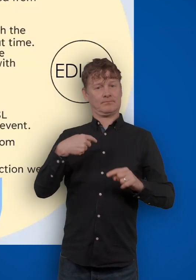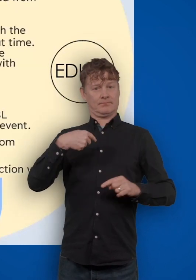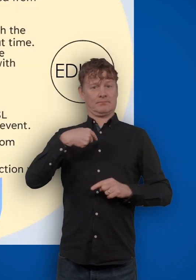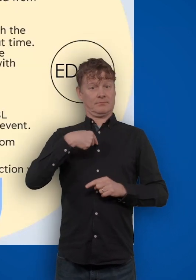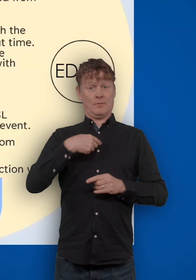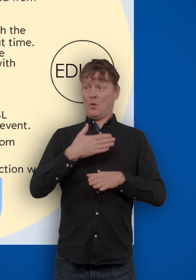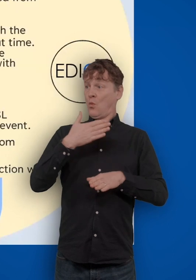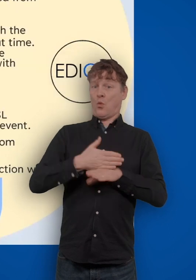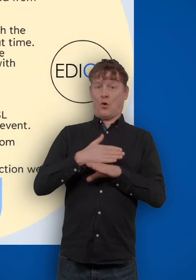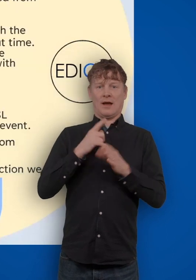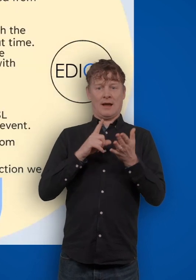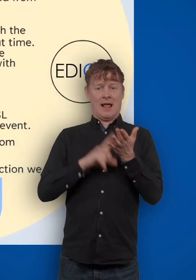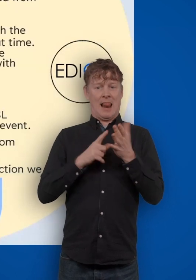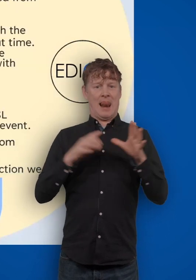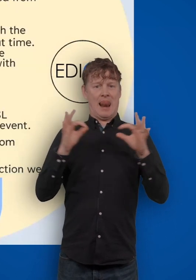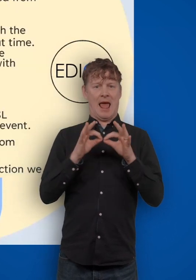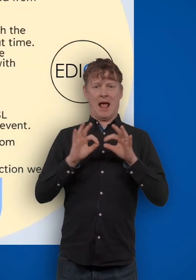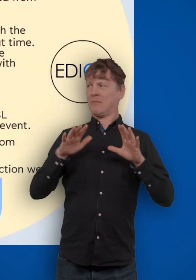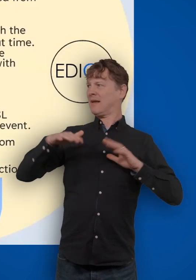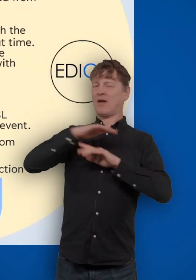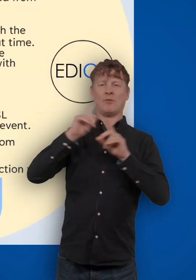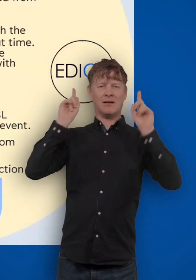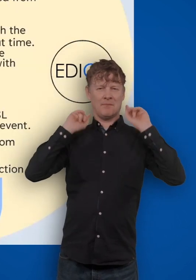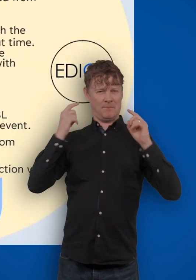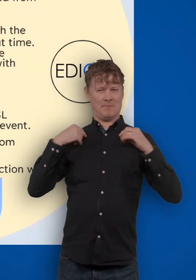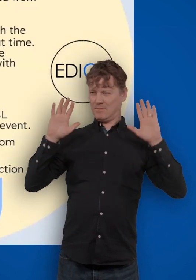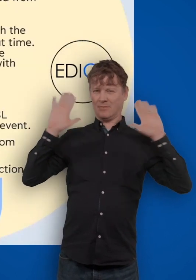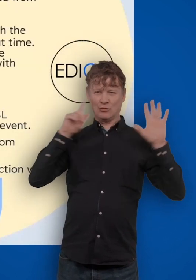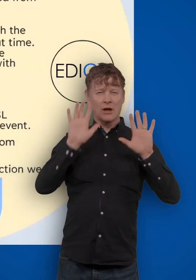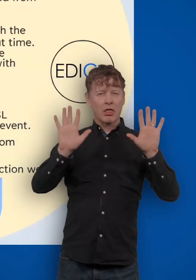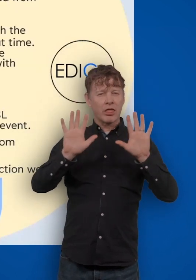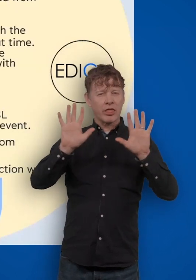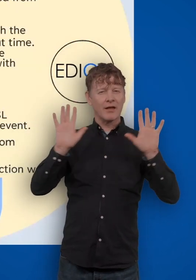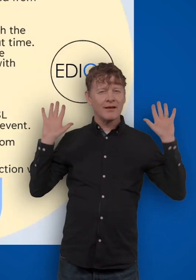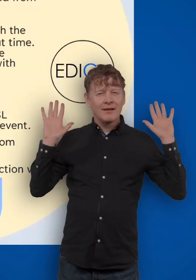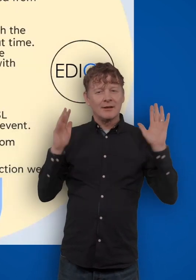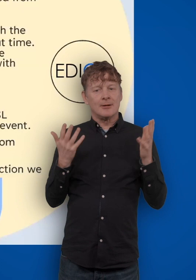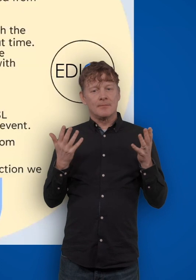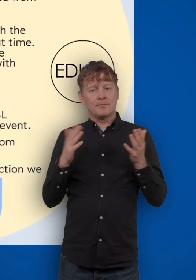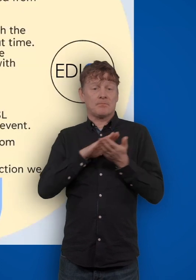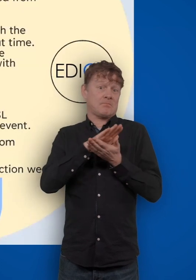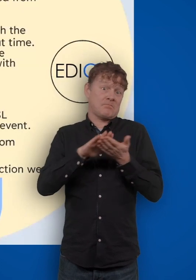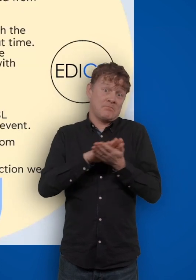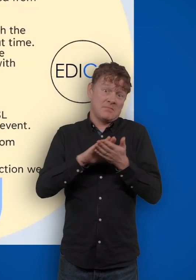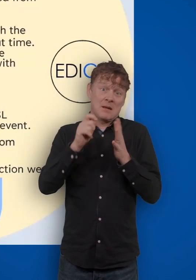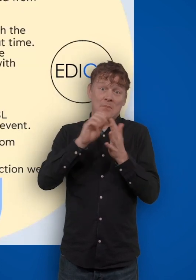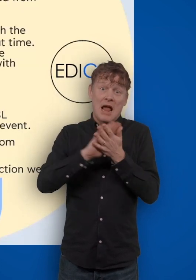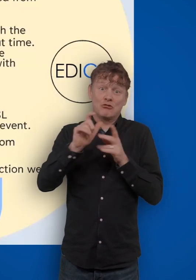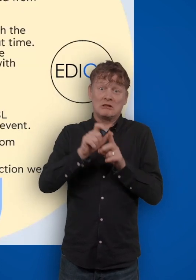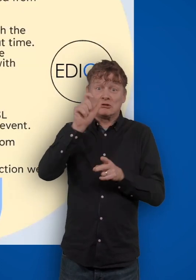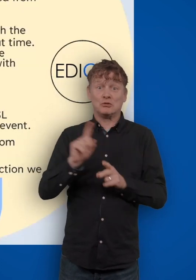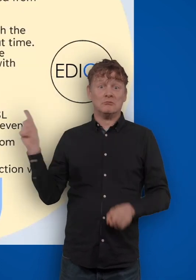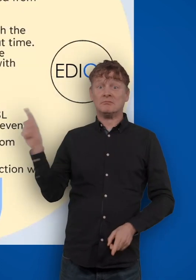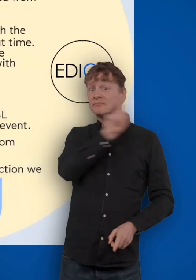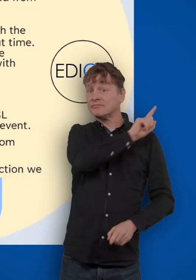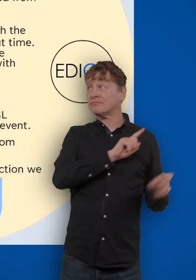I'm in a working lab environment, so I have the background blurred. But what that means is that you might see my PhD students, you might see